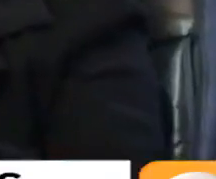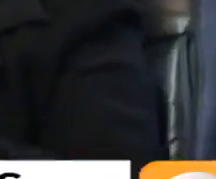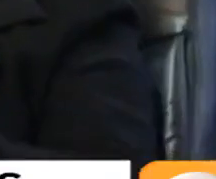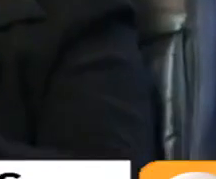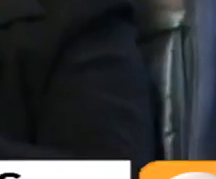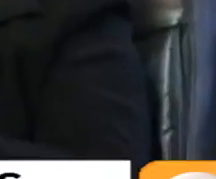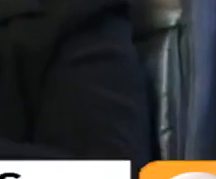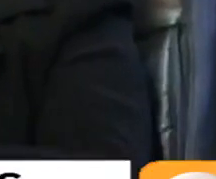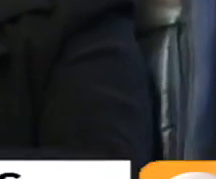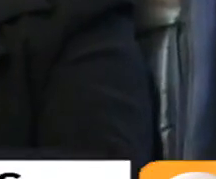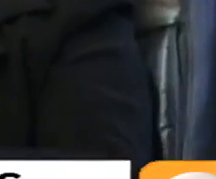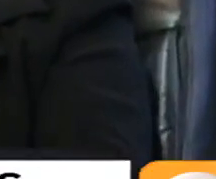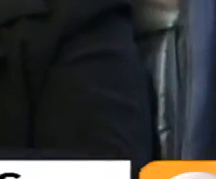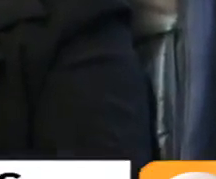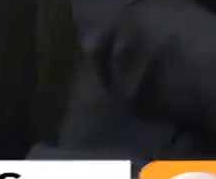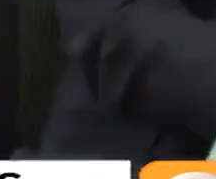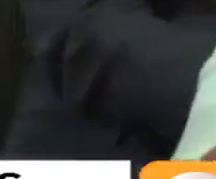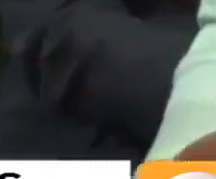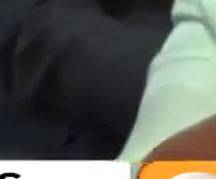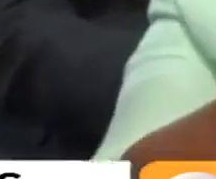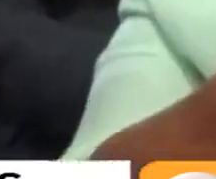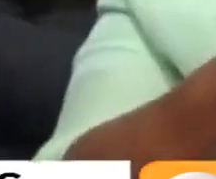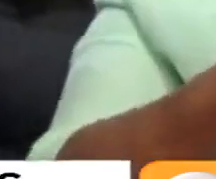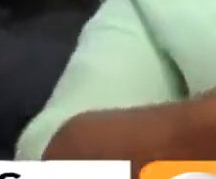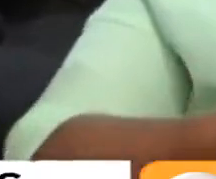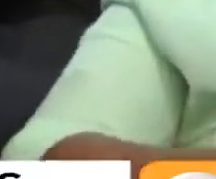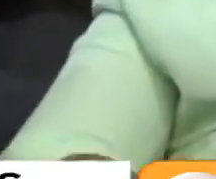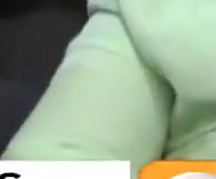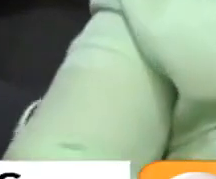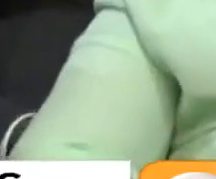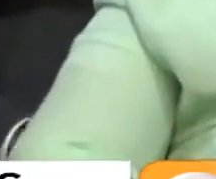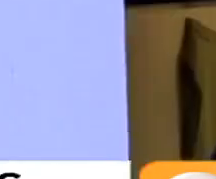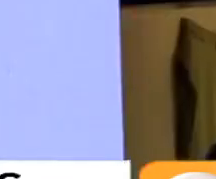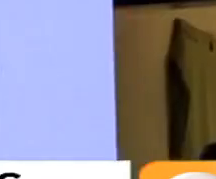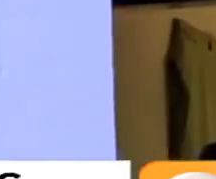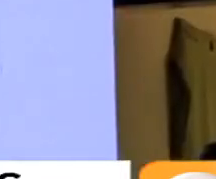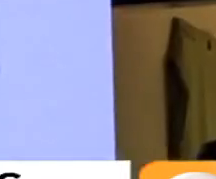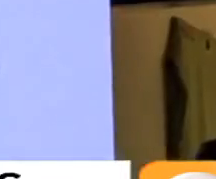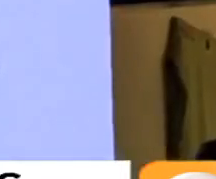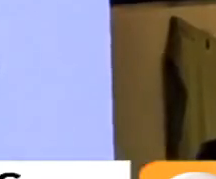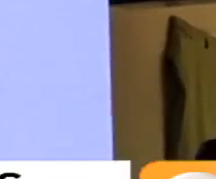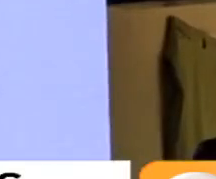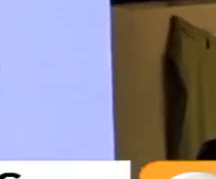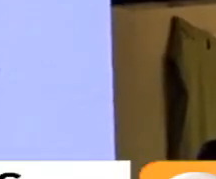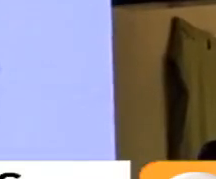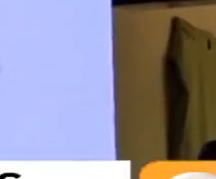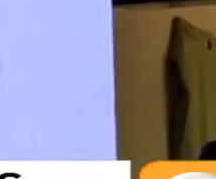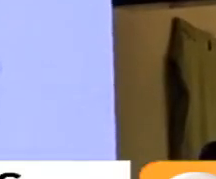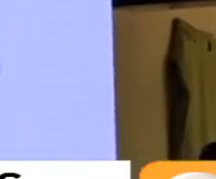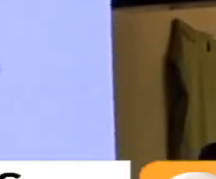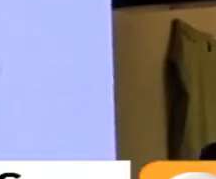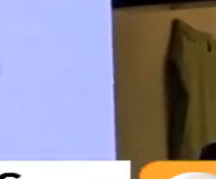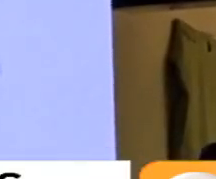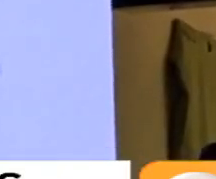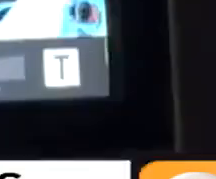of the transmission of election results at the Bomas of Kenya that revealed challenges in the transmission system, which the electoral body attributes to